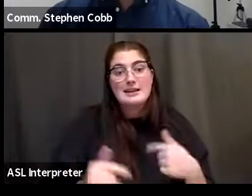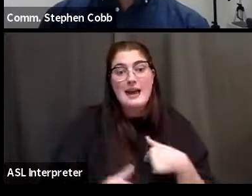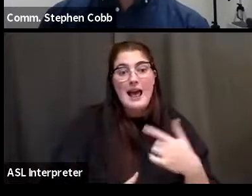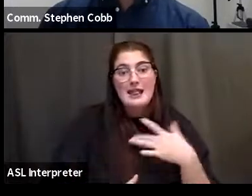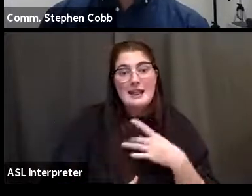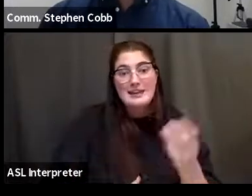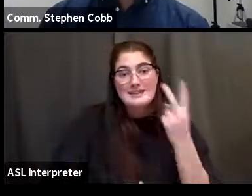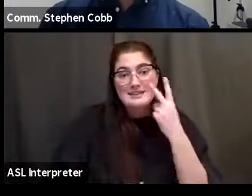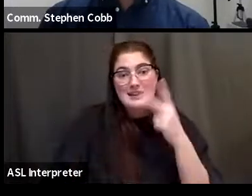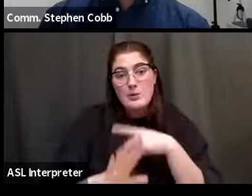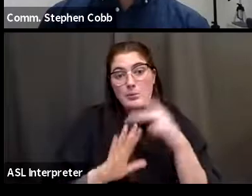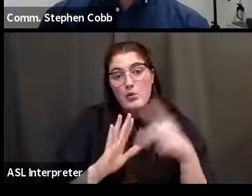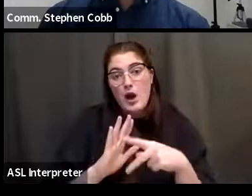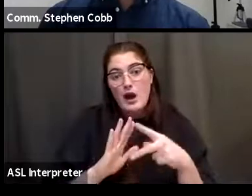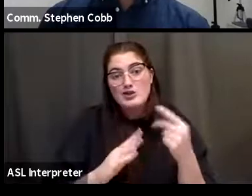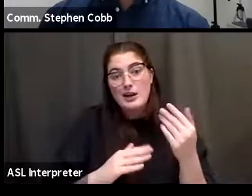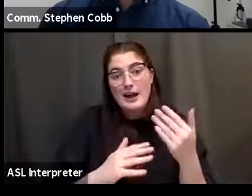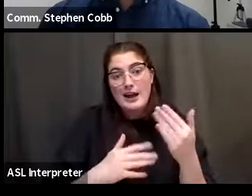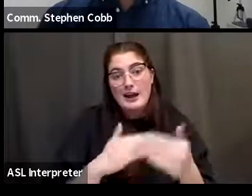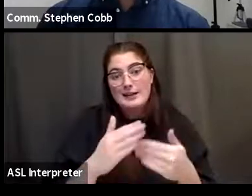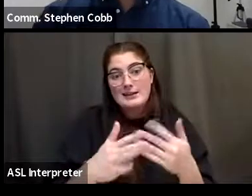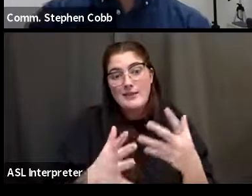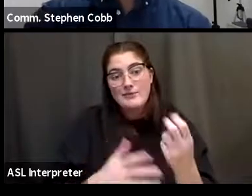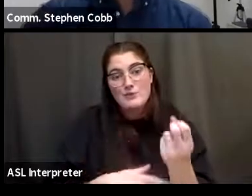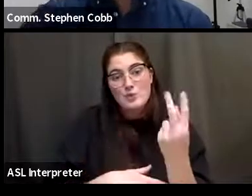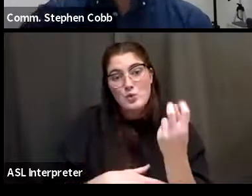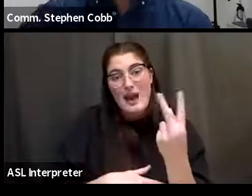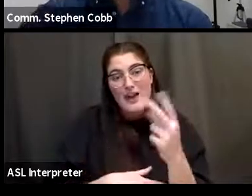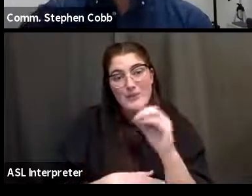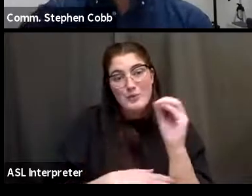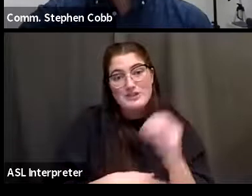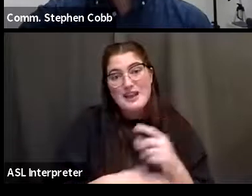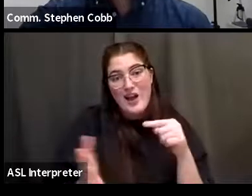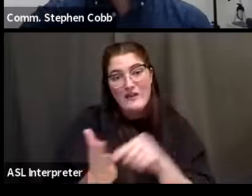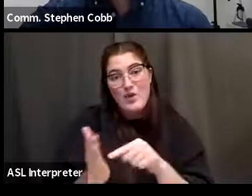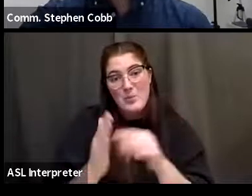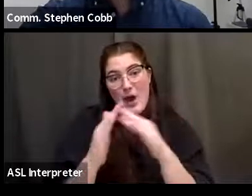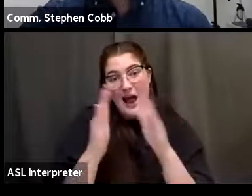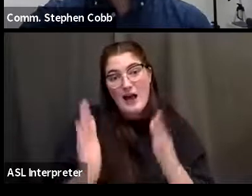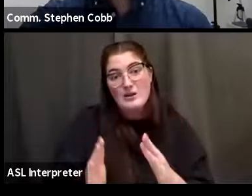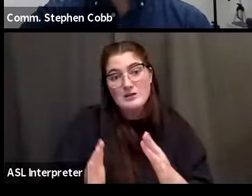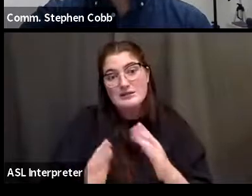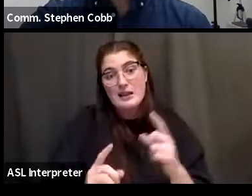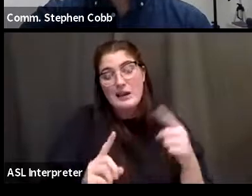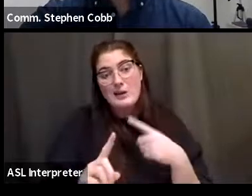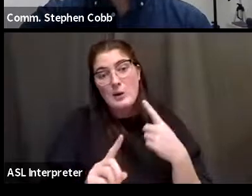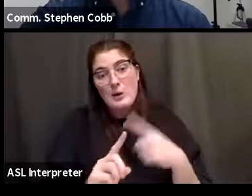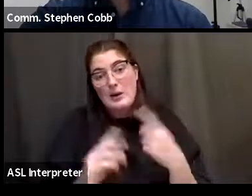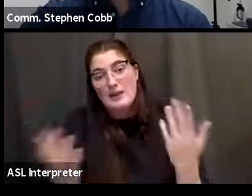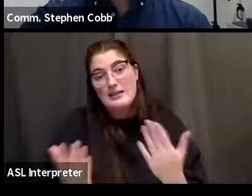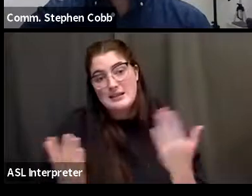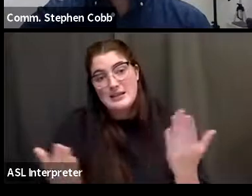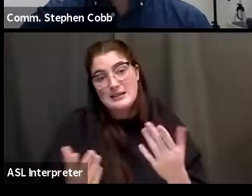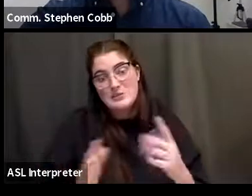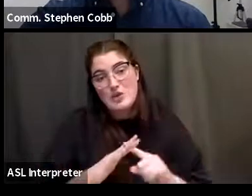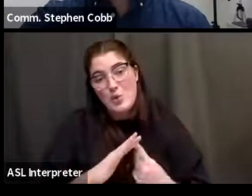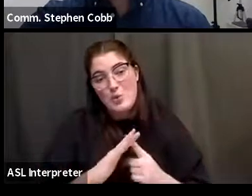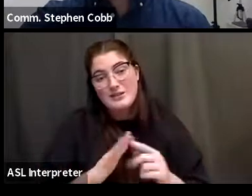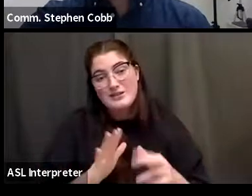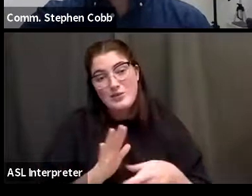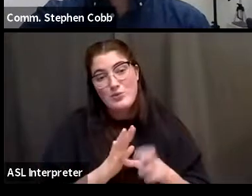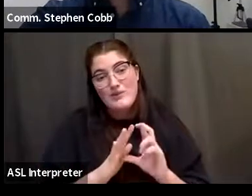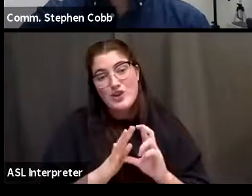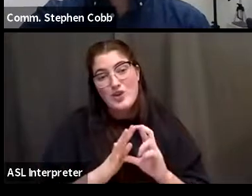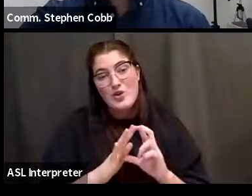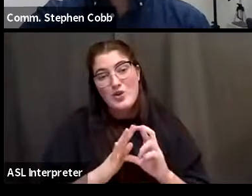projects get to about 12% affordable housing. When this was originally reviewed, it was